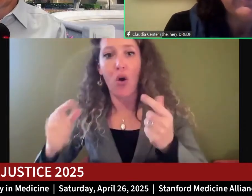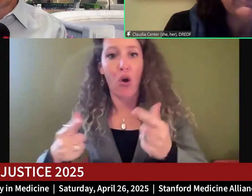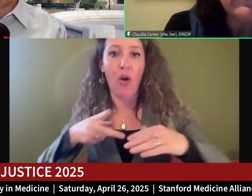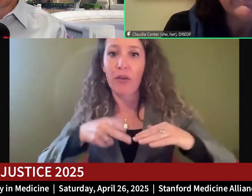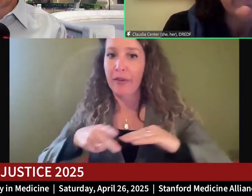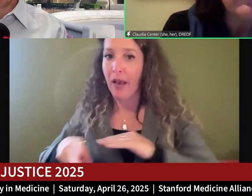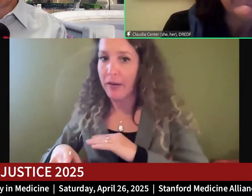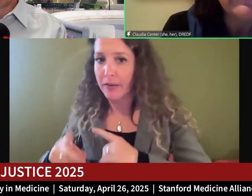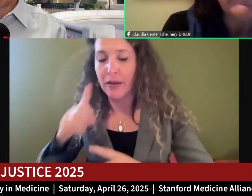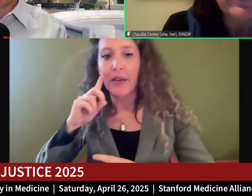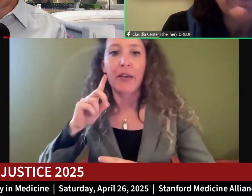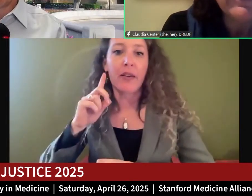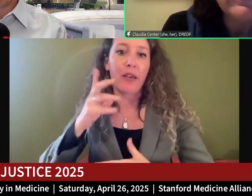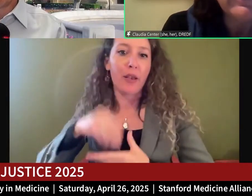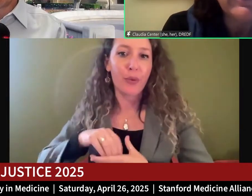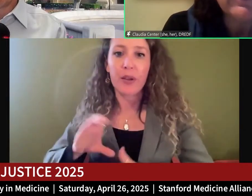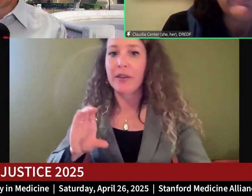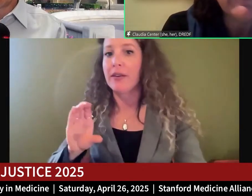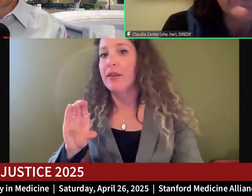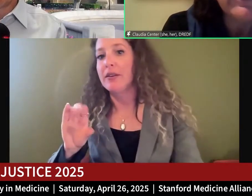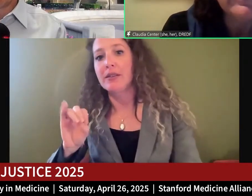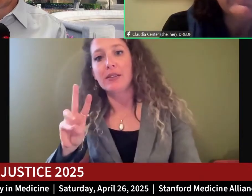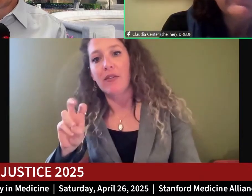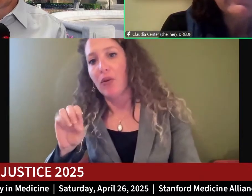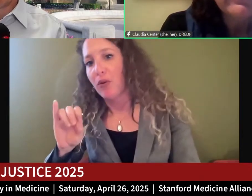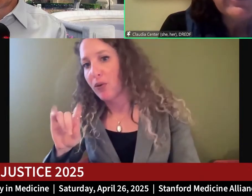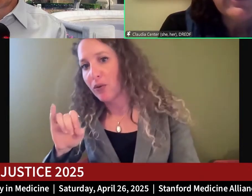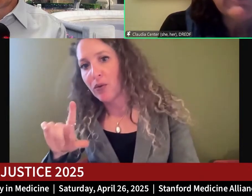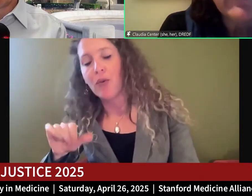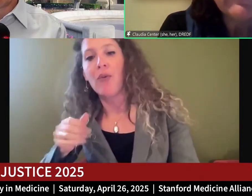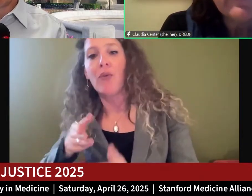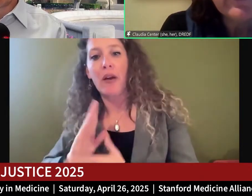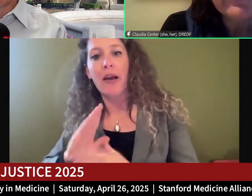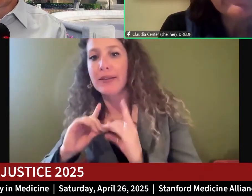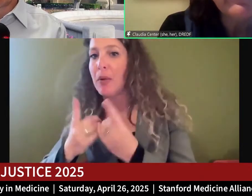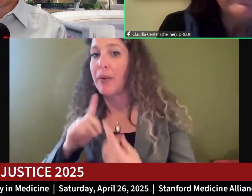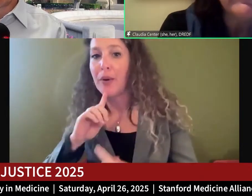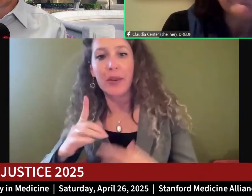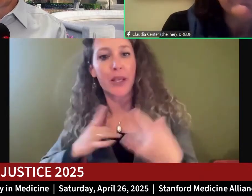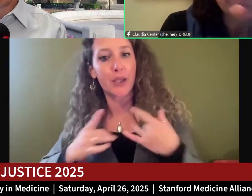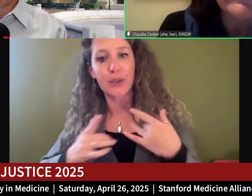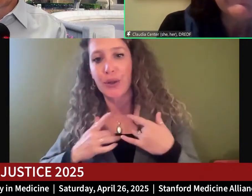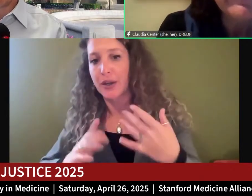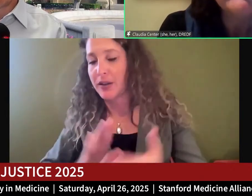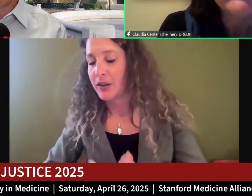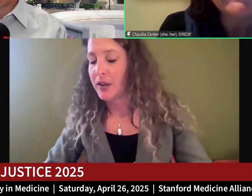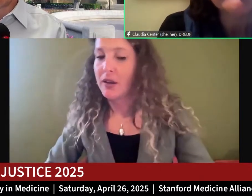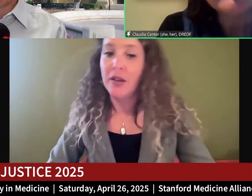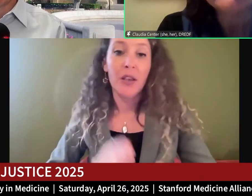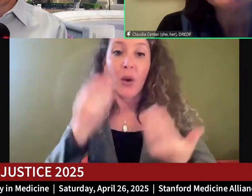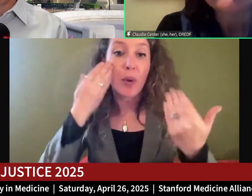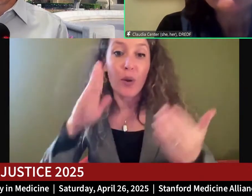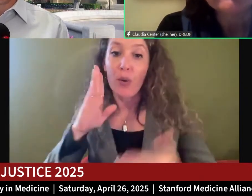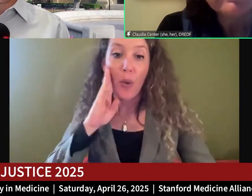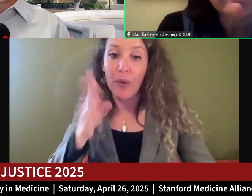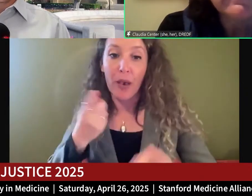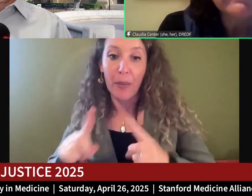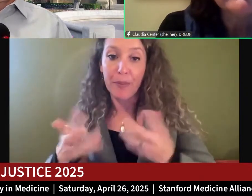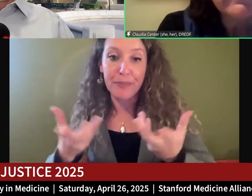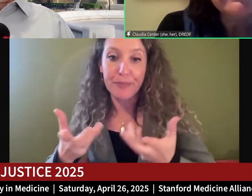including to the Civil Rights Department, are very concerning. So we don't know what will happen.